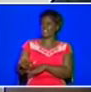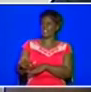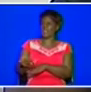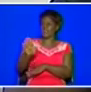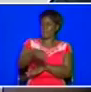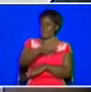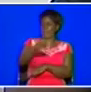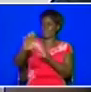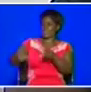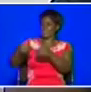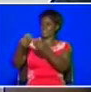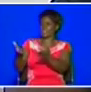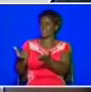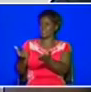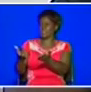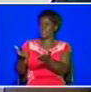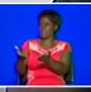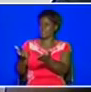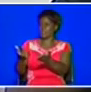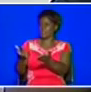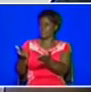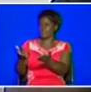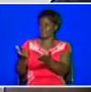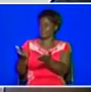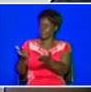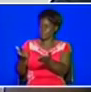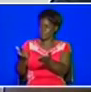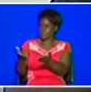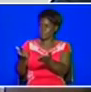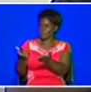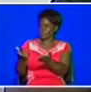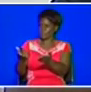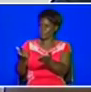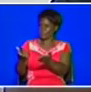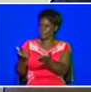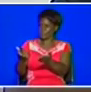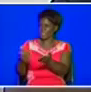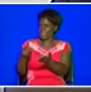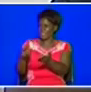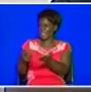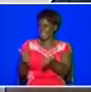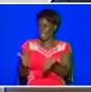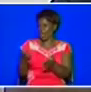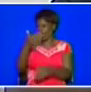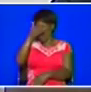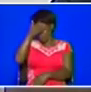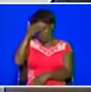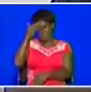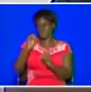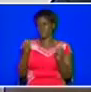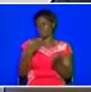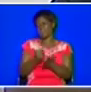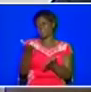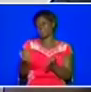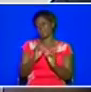Parliament. Parliament has prologued. In a sense, it's water under the bridge, because we don't think that the money is